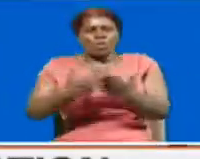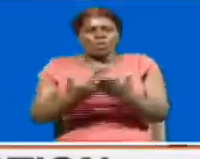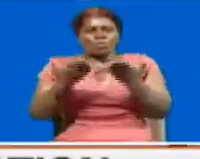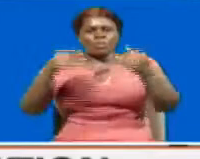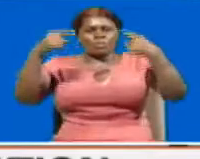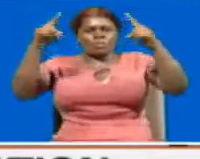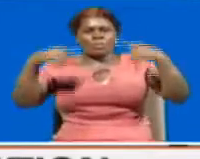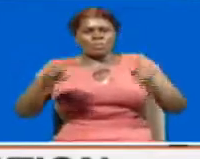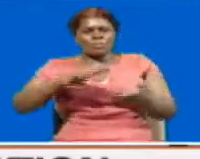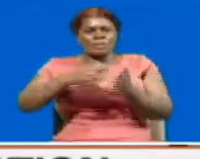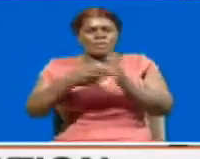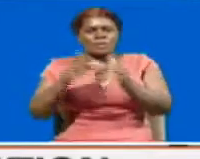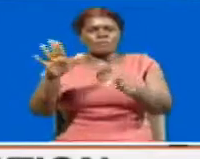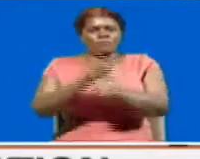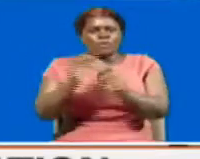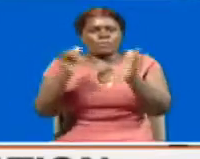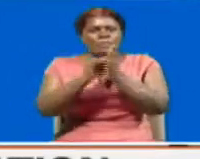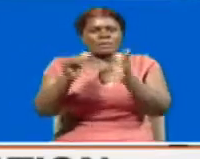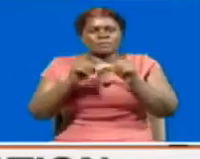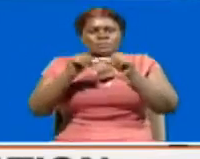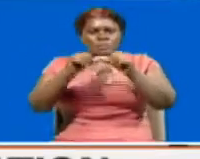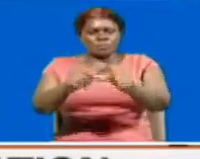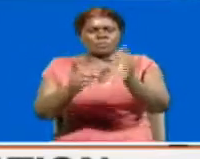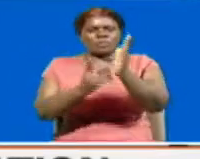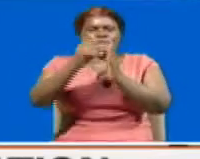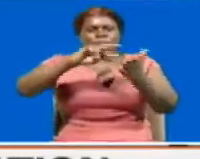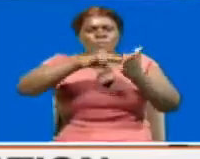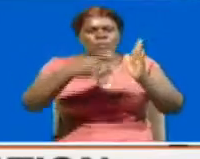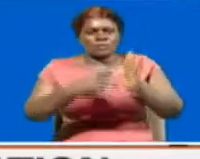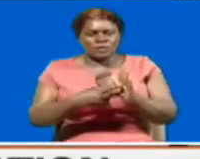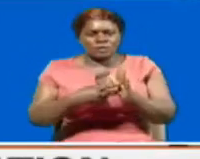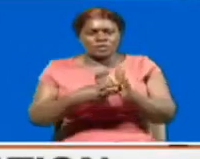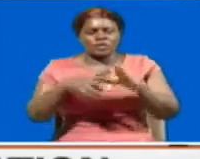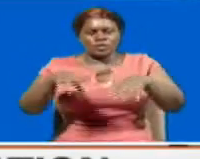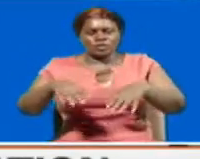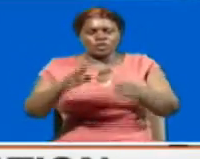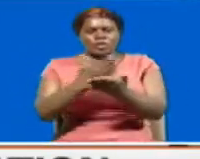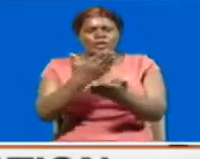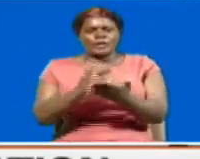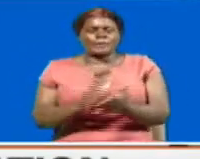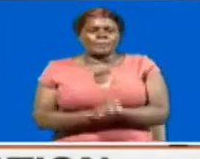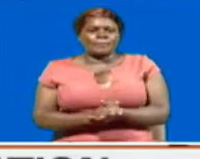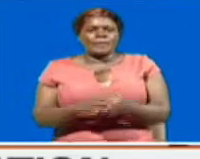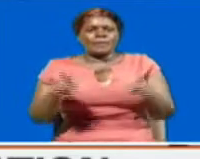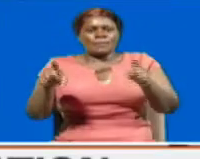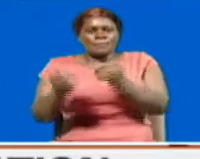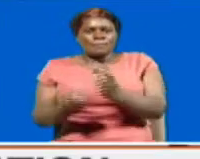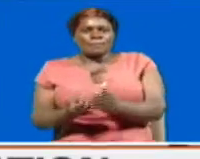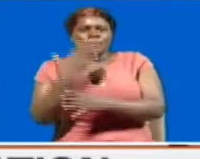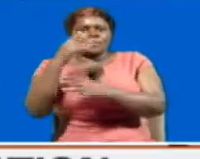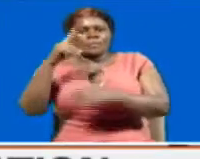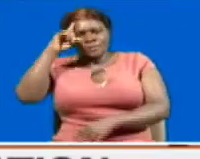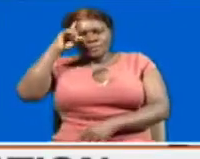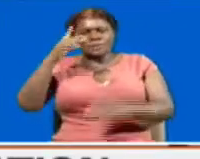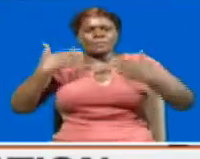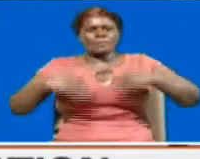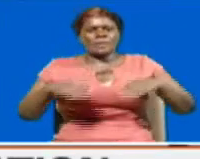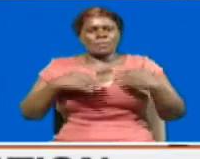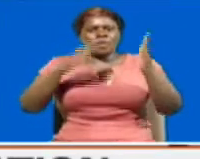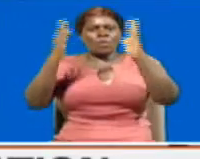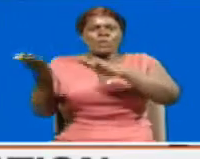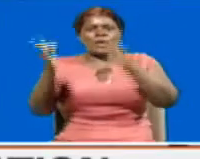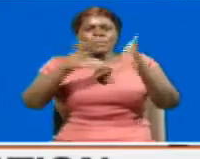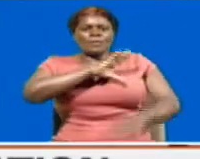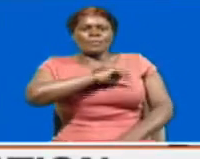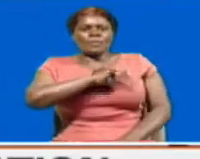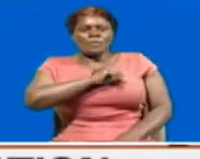accelerate meaningful and impactful sustainable development projects and benefit sharing. Establish Indigenous Peoples Climate